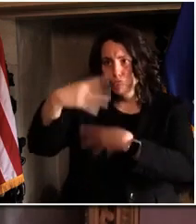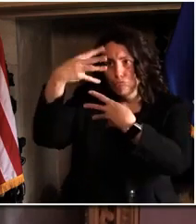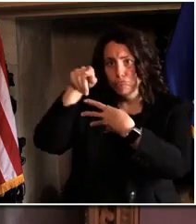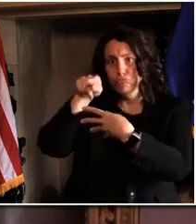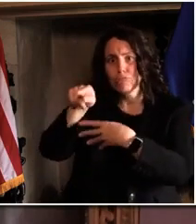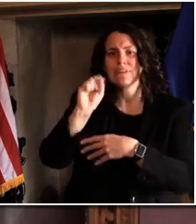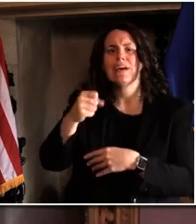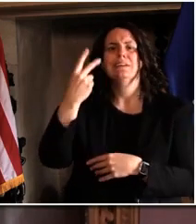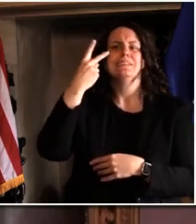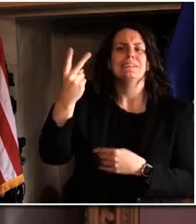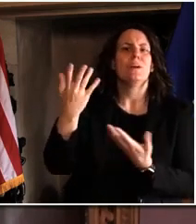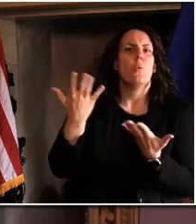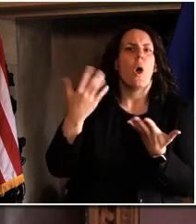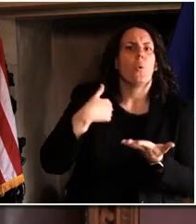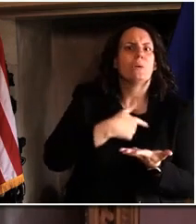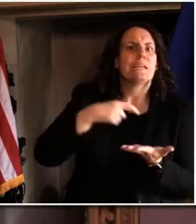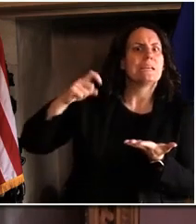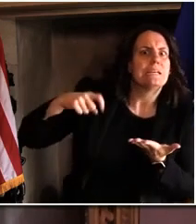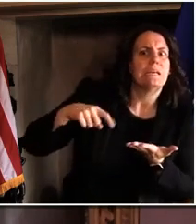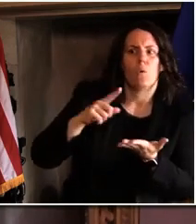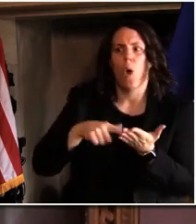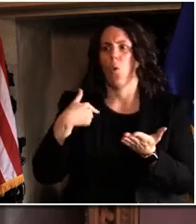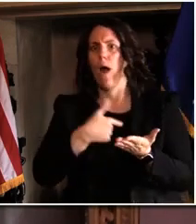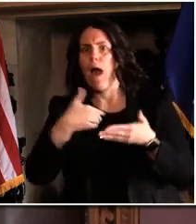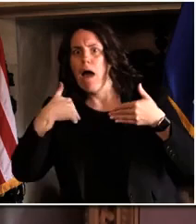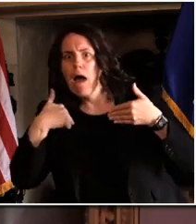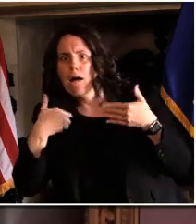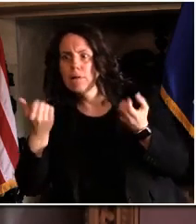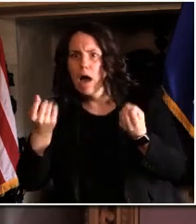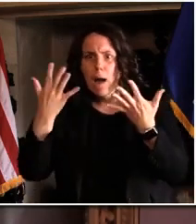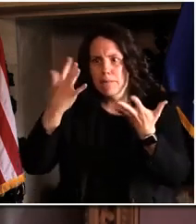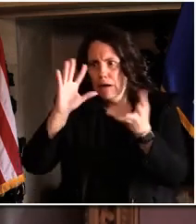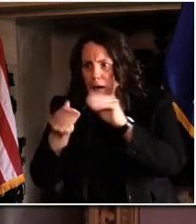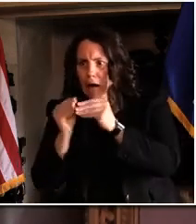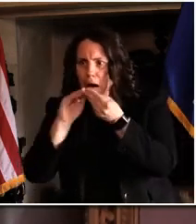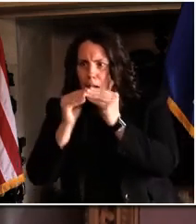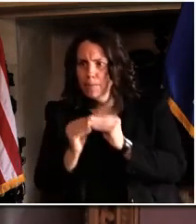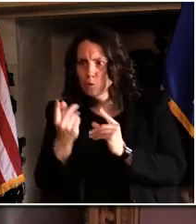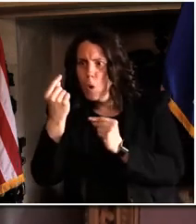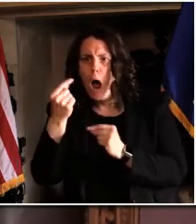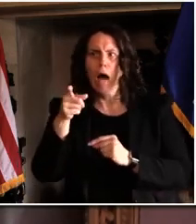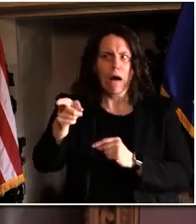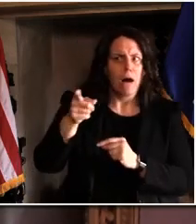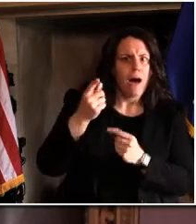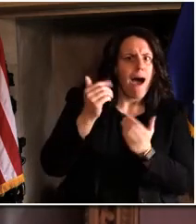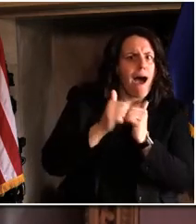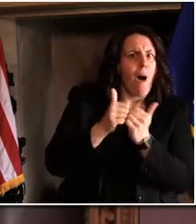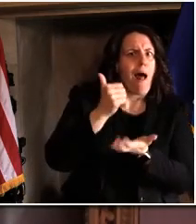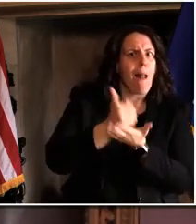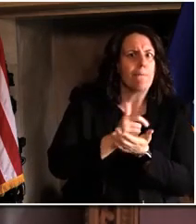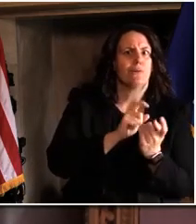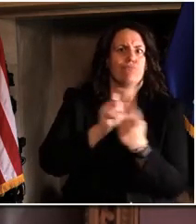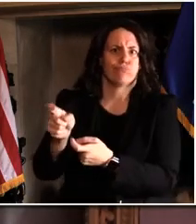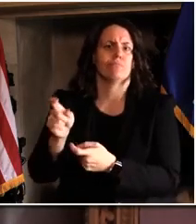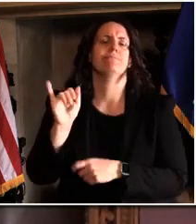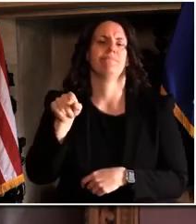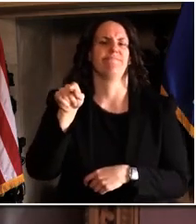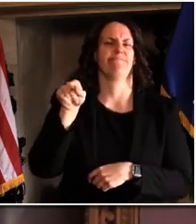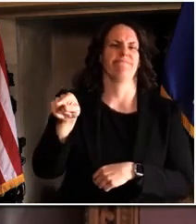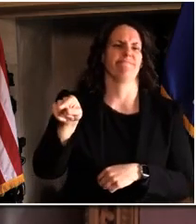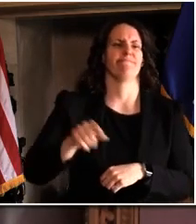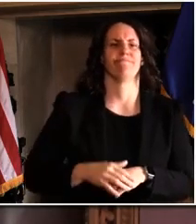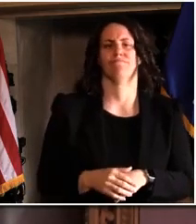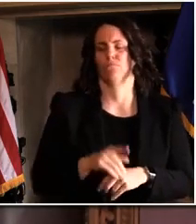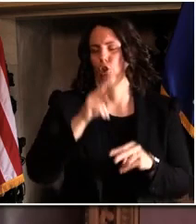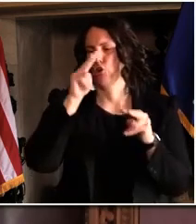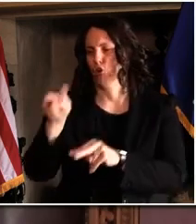Operations Center will then distribute the PPP to communities that need it most. We've had an incredible